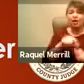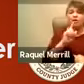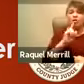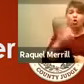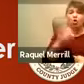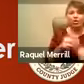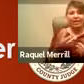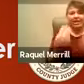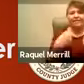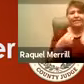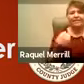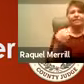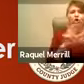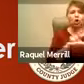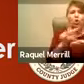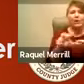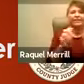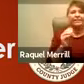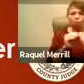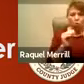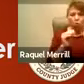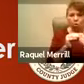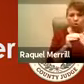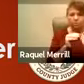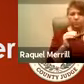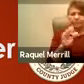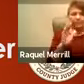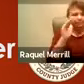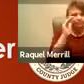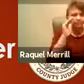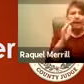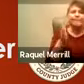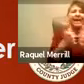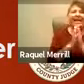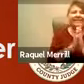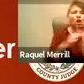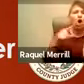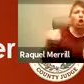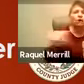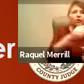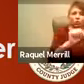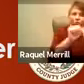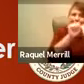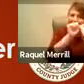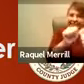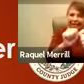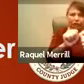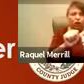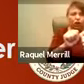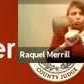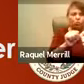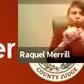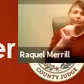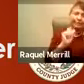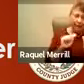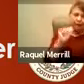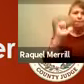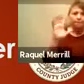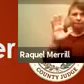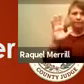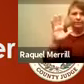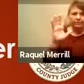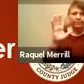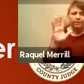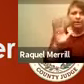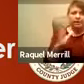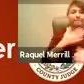us another 2 weeks, I'm asking all of you to continue to do this, to do the sacrifice. So